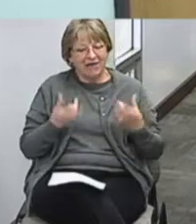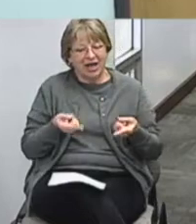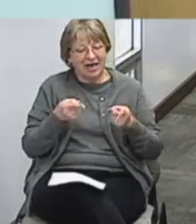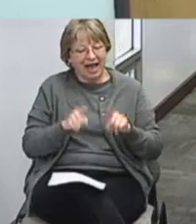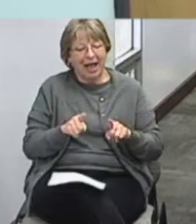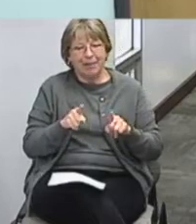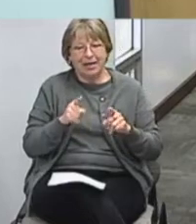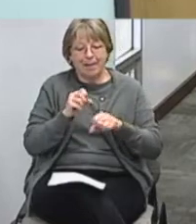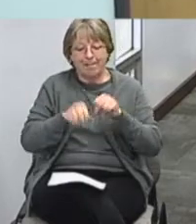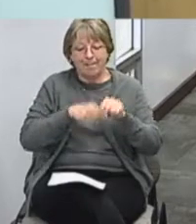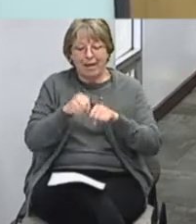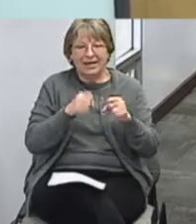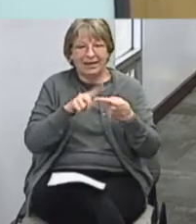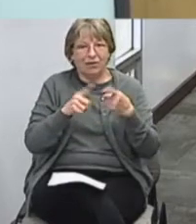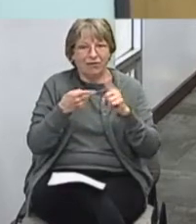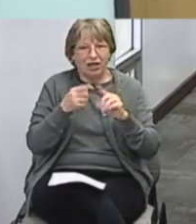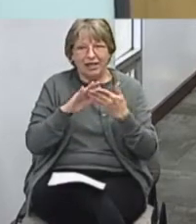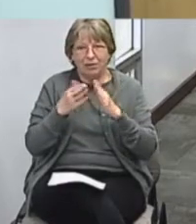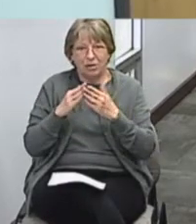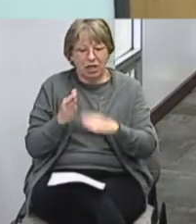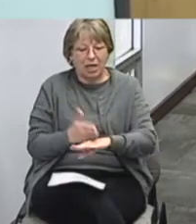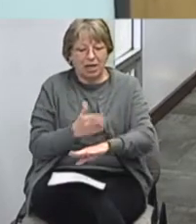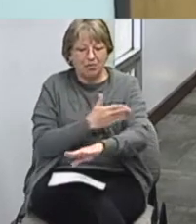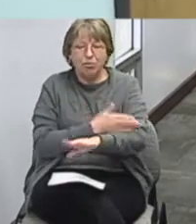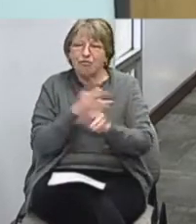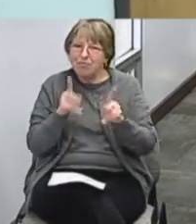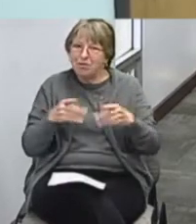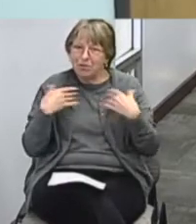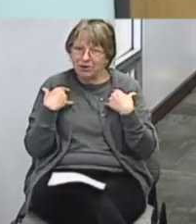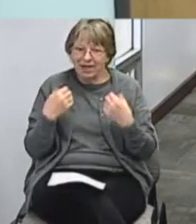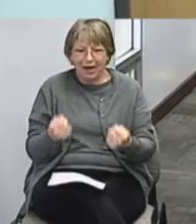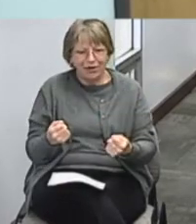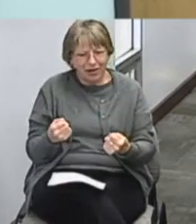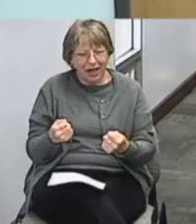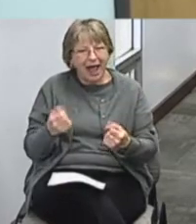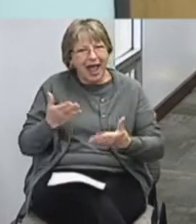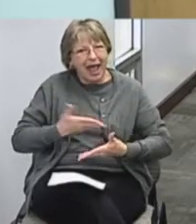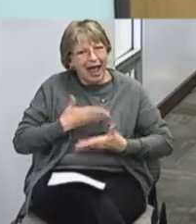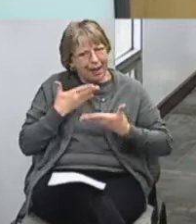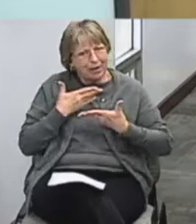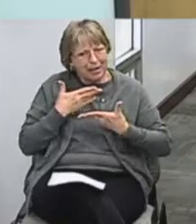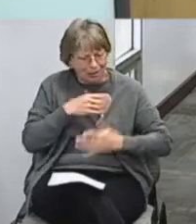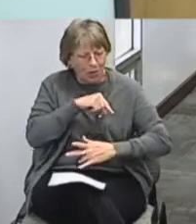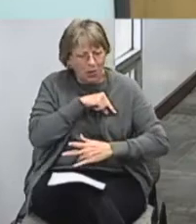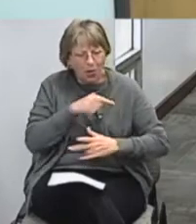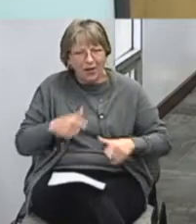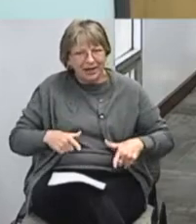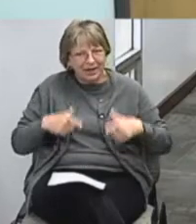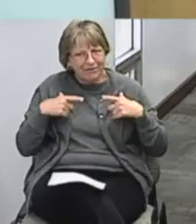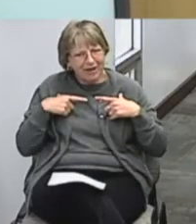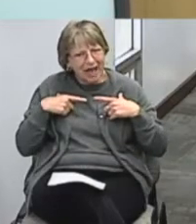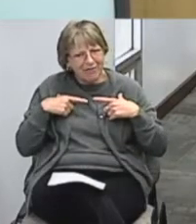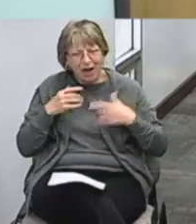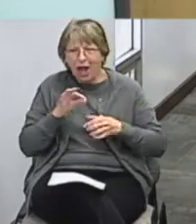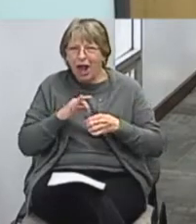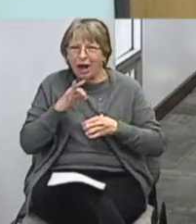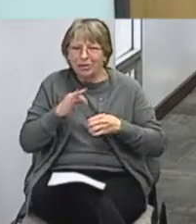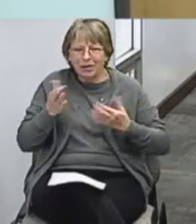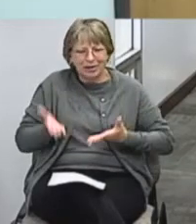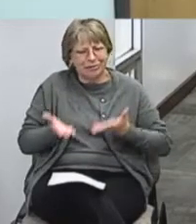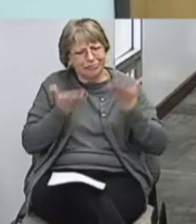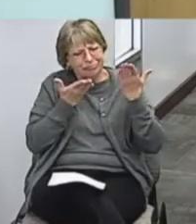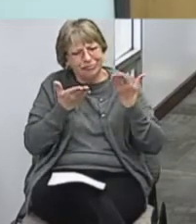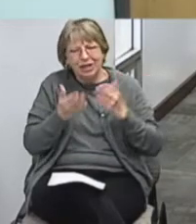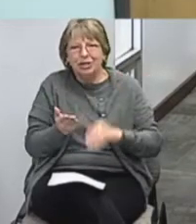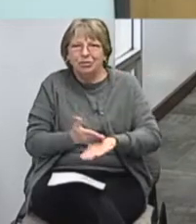bicycle-friendly communities has been shown to improve citizens' health, well-being, and quality of life, to boost community spirit, to improve traffic